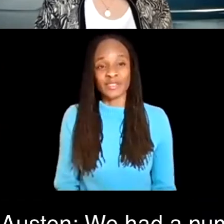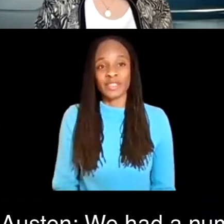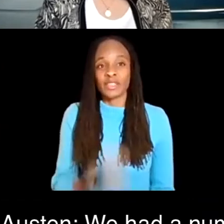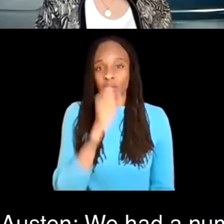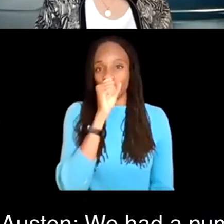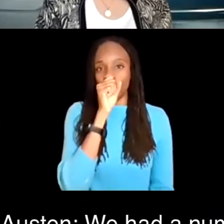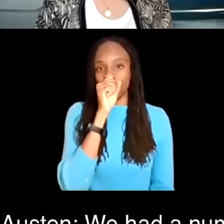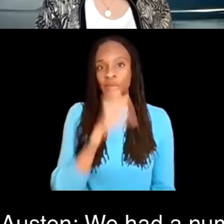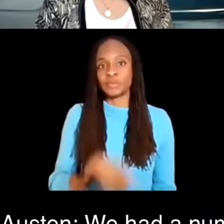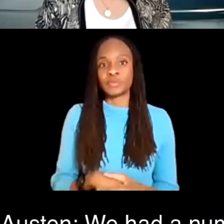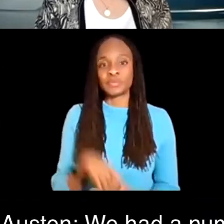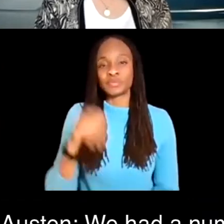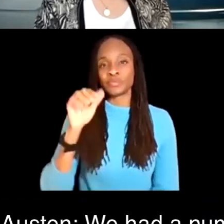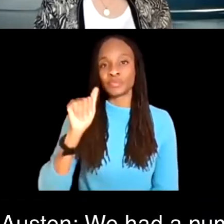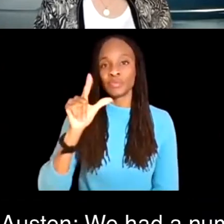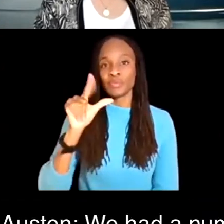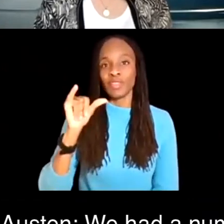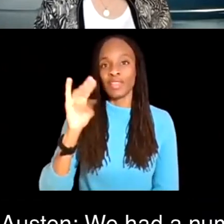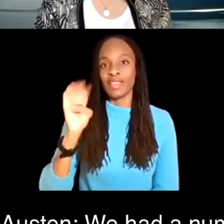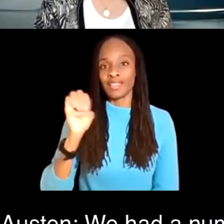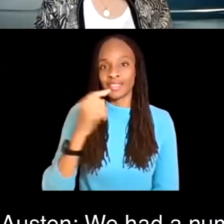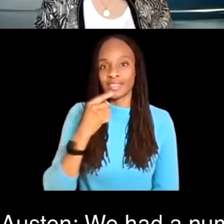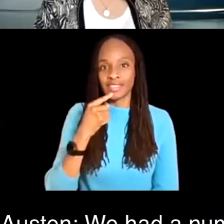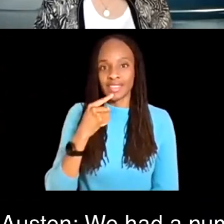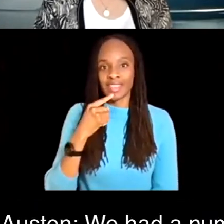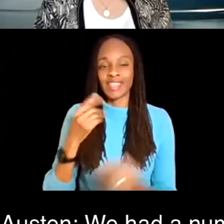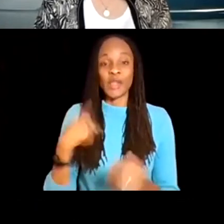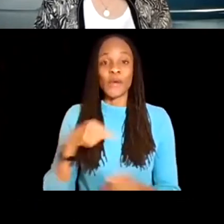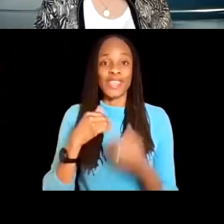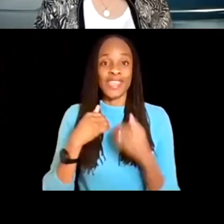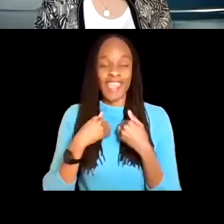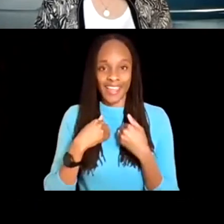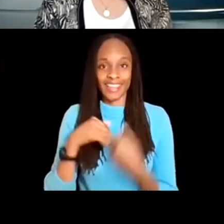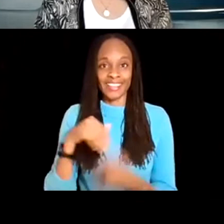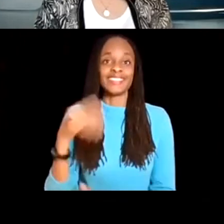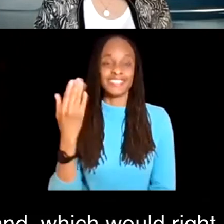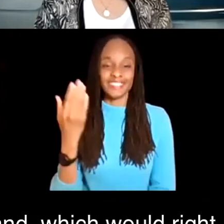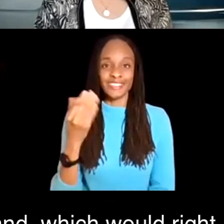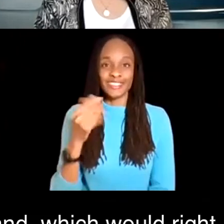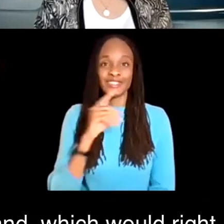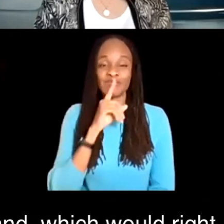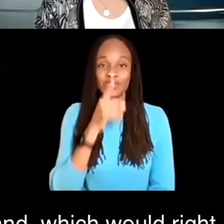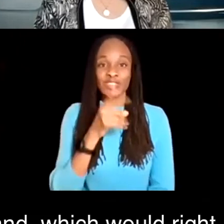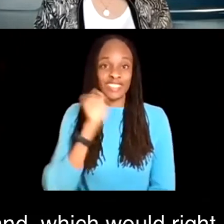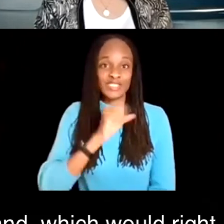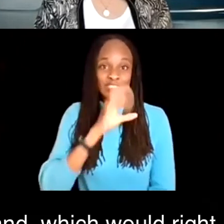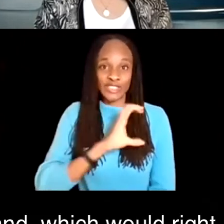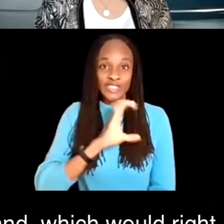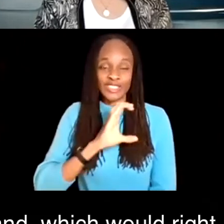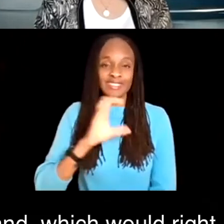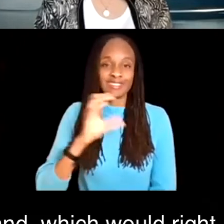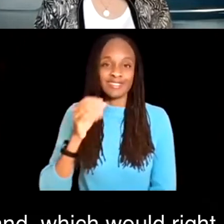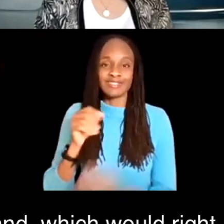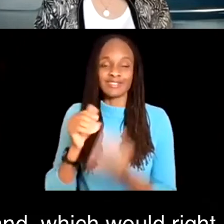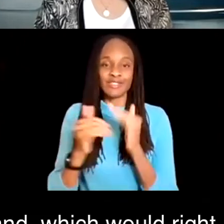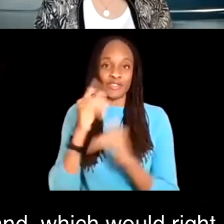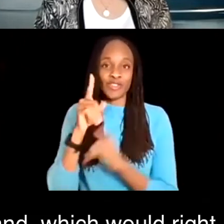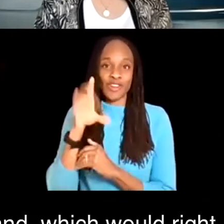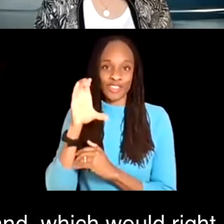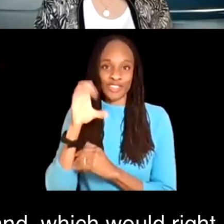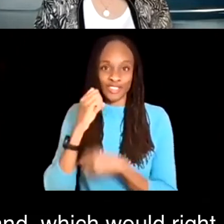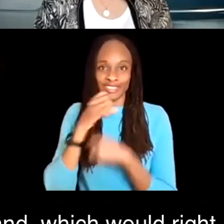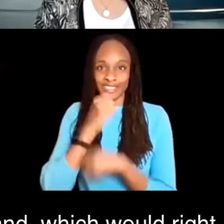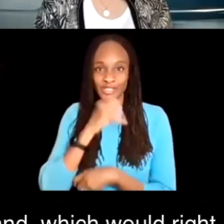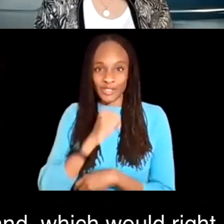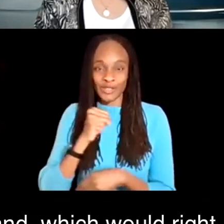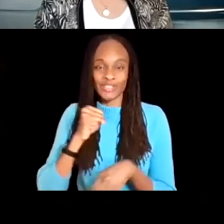We had a number of octogenarians in our cast, and which would right now be